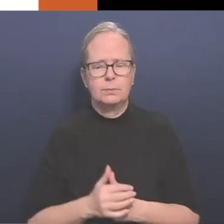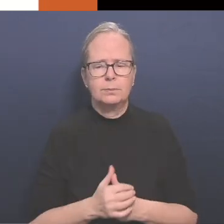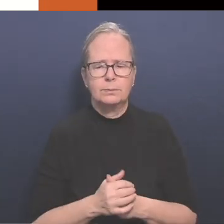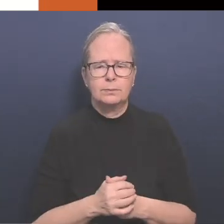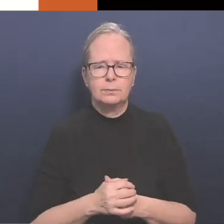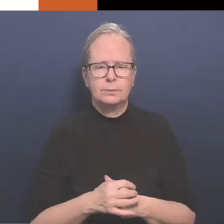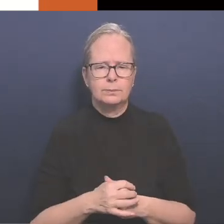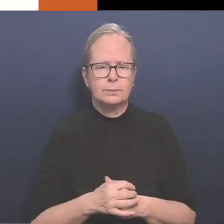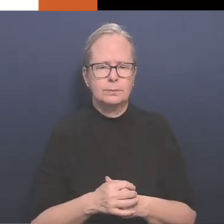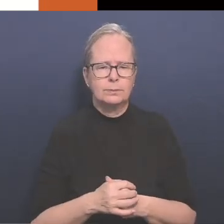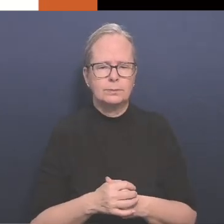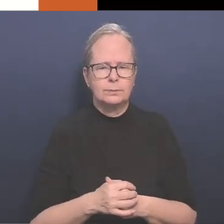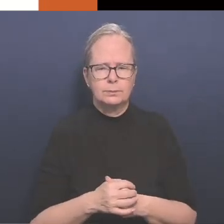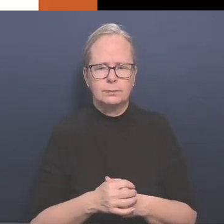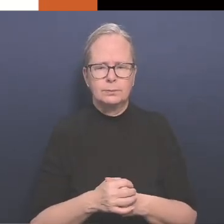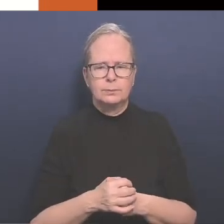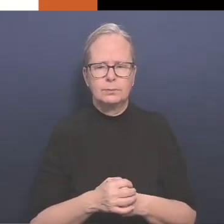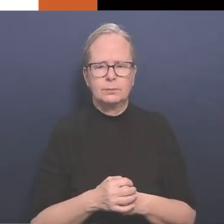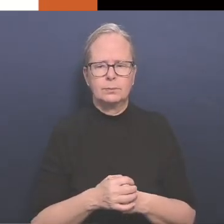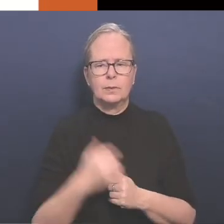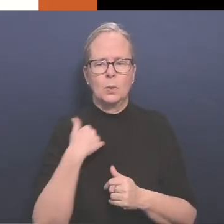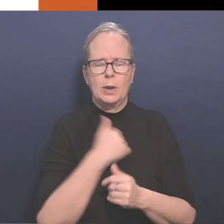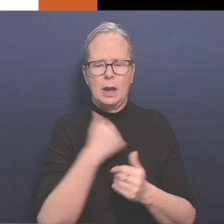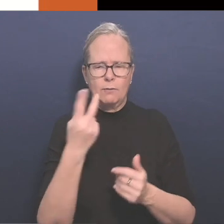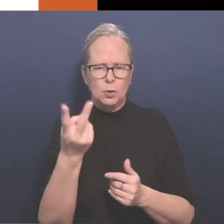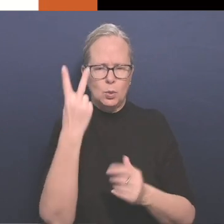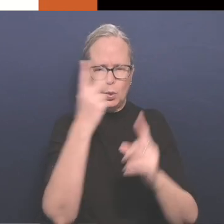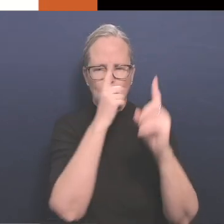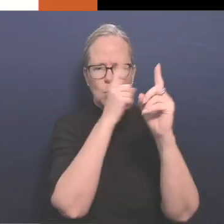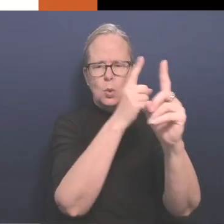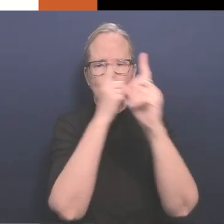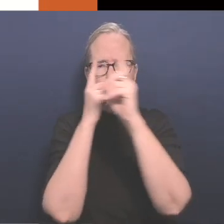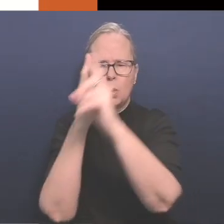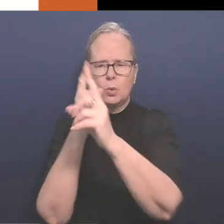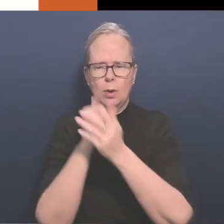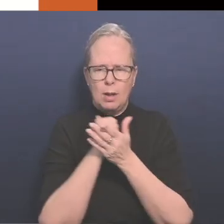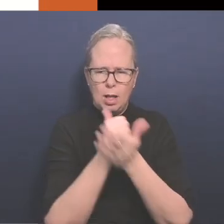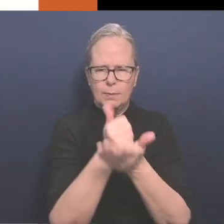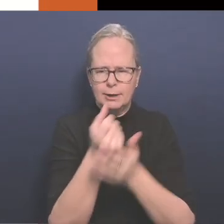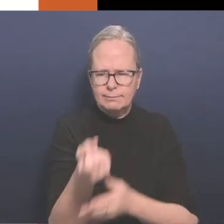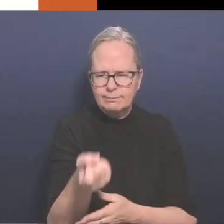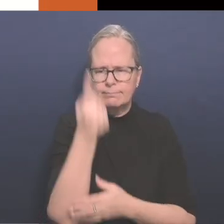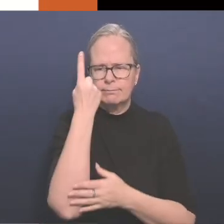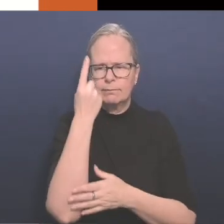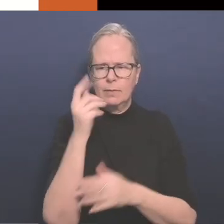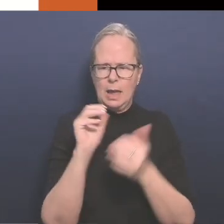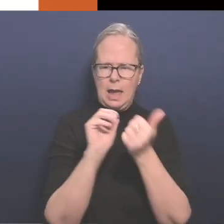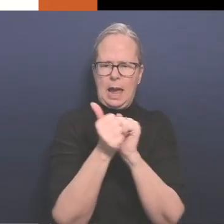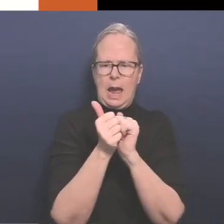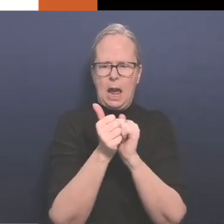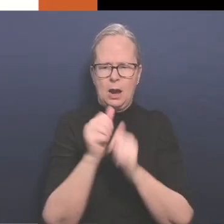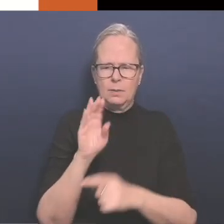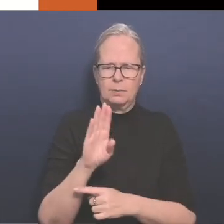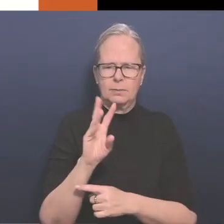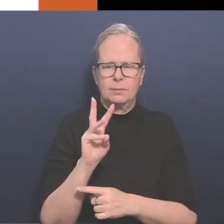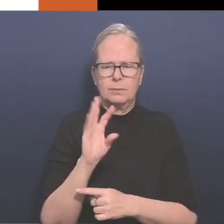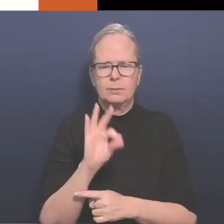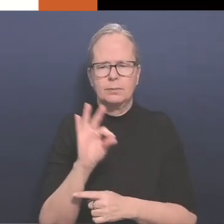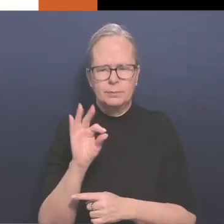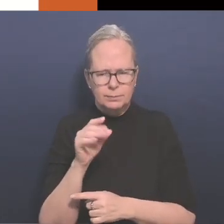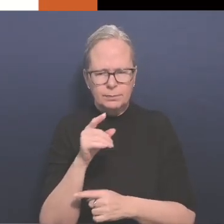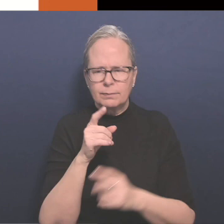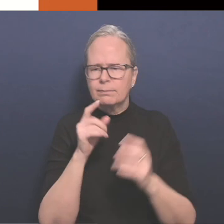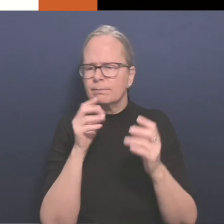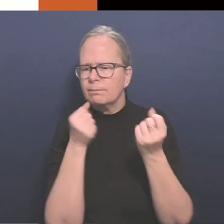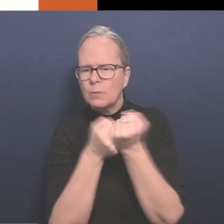earned income due to COVID-19. So for many Canadians who were already living on low incomes prior to